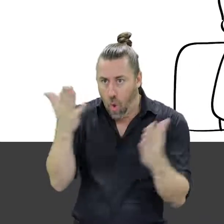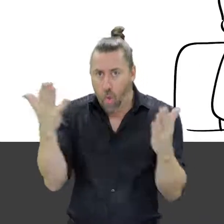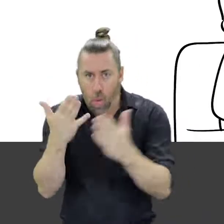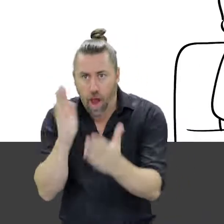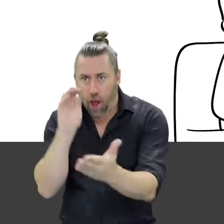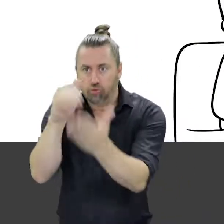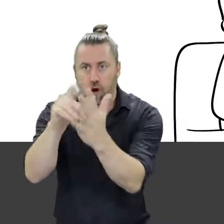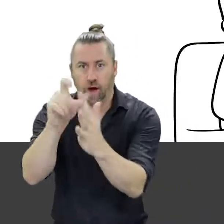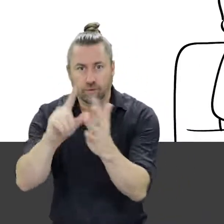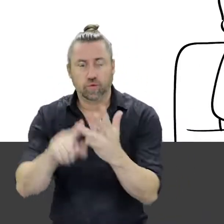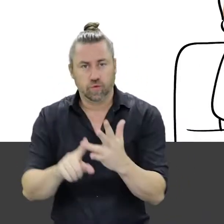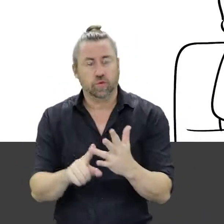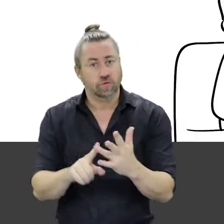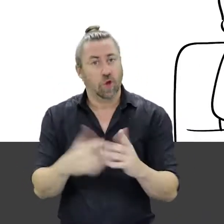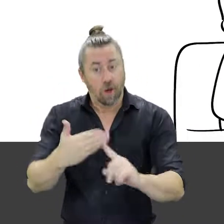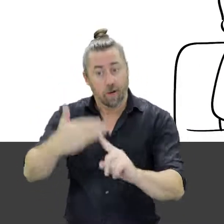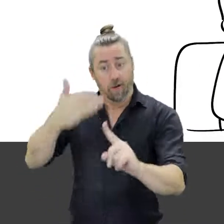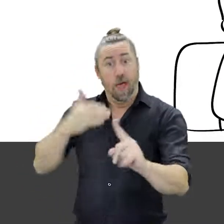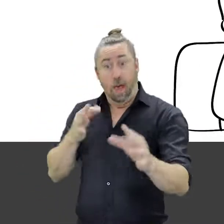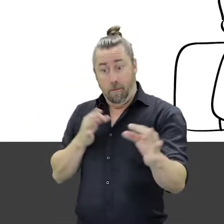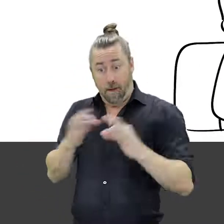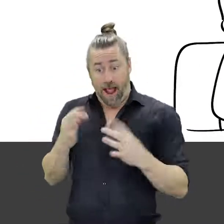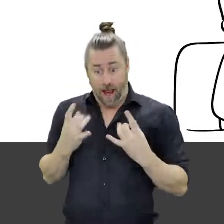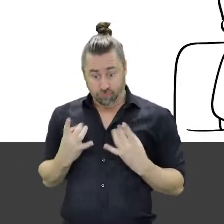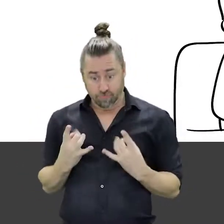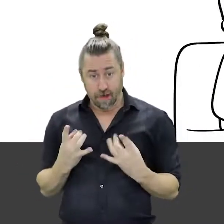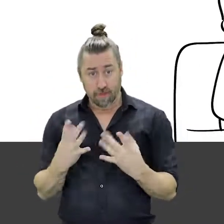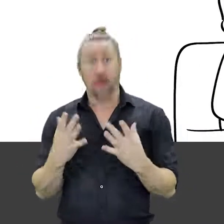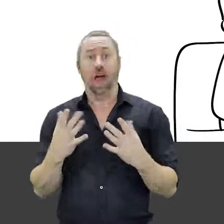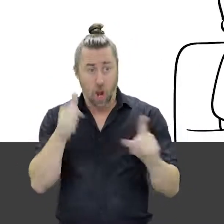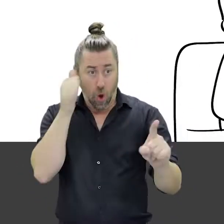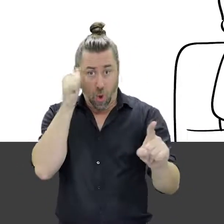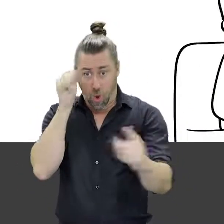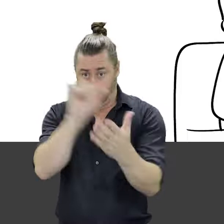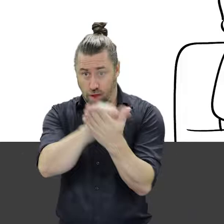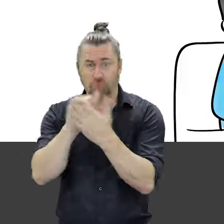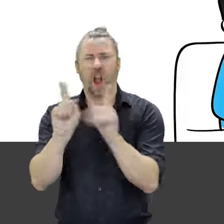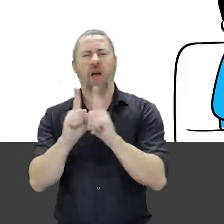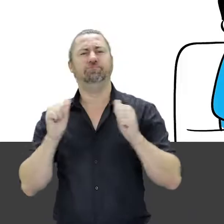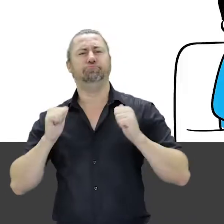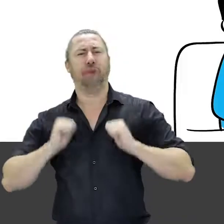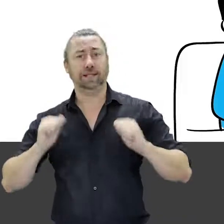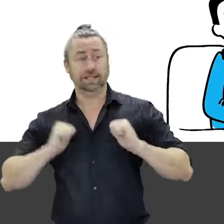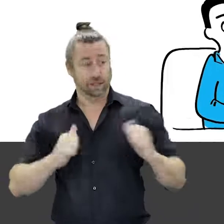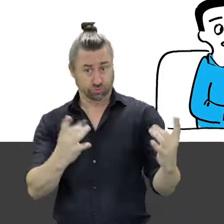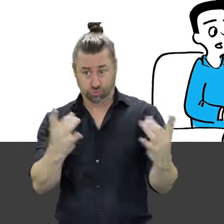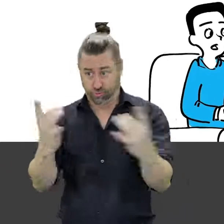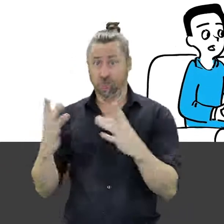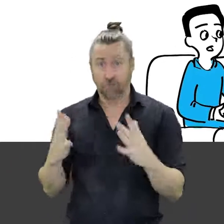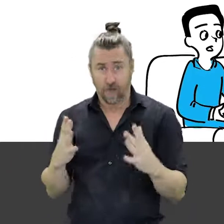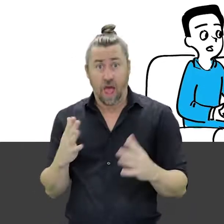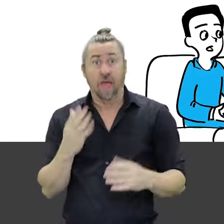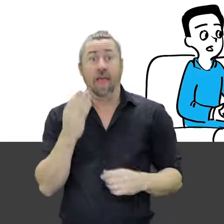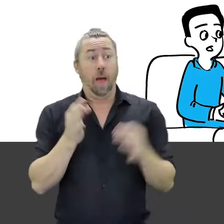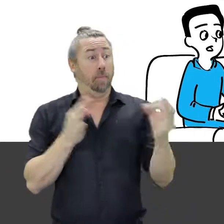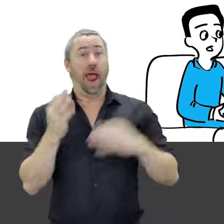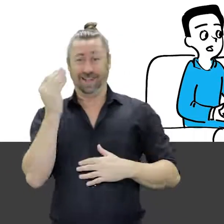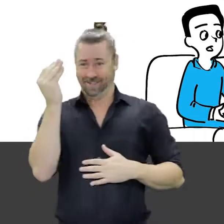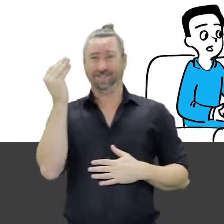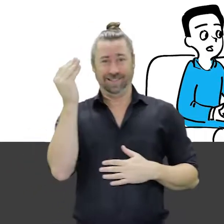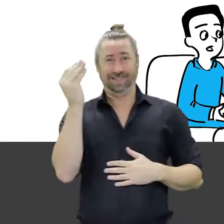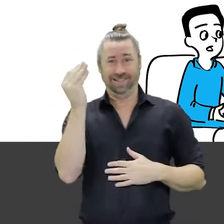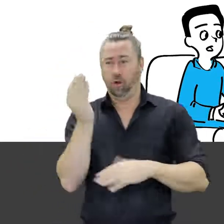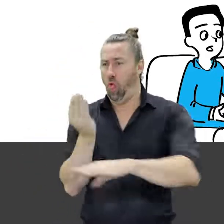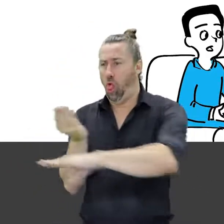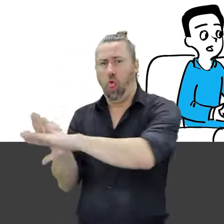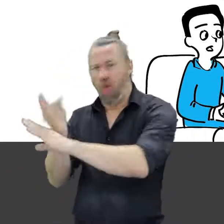it, and practice it with your family or housemates. And place your plan somewhere prominent, on the fridge or by the front